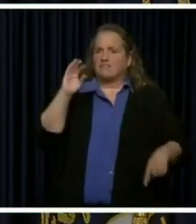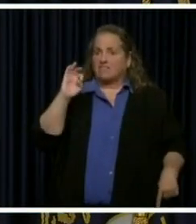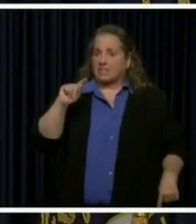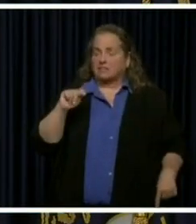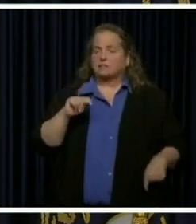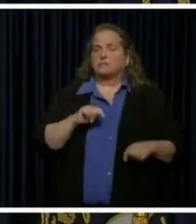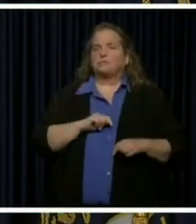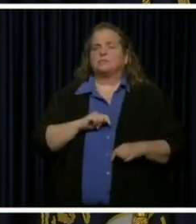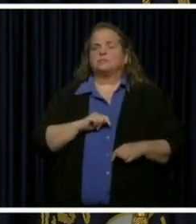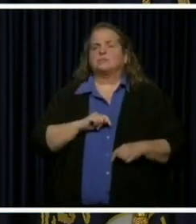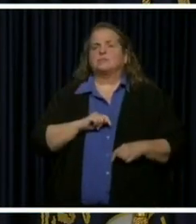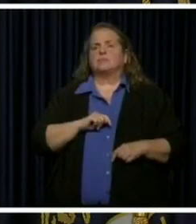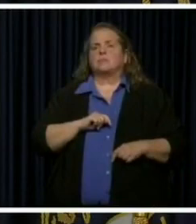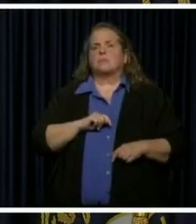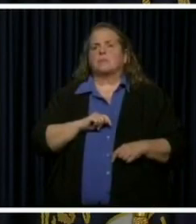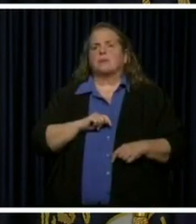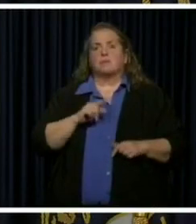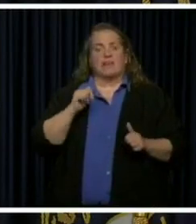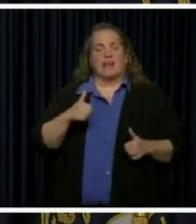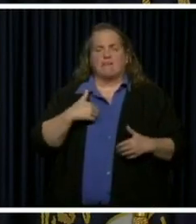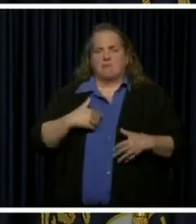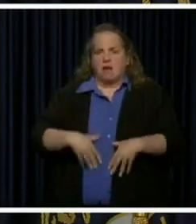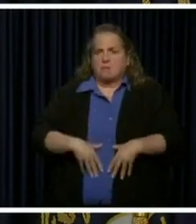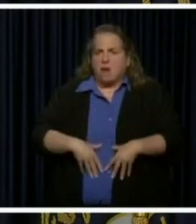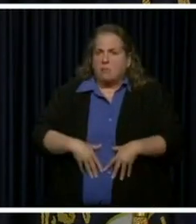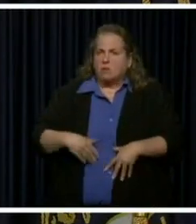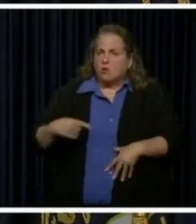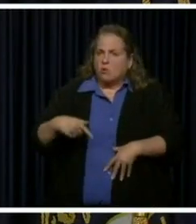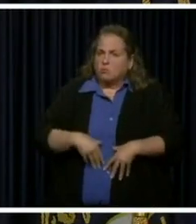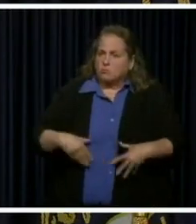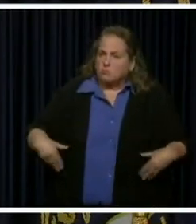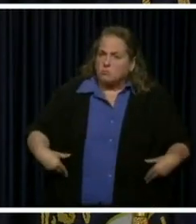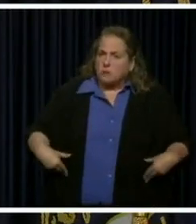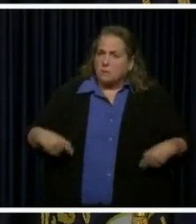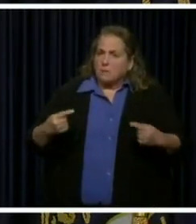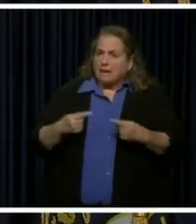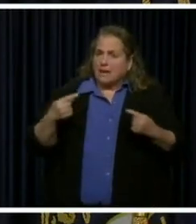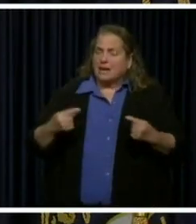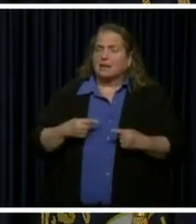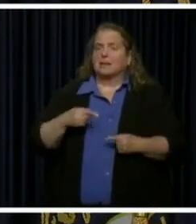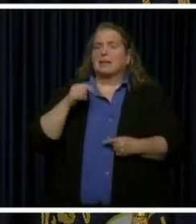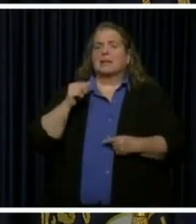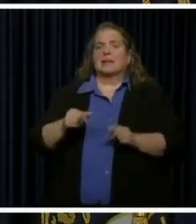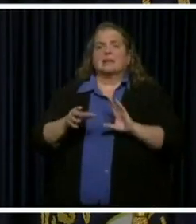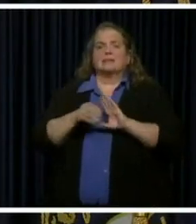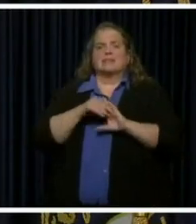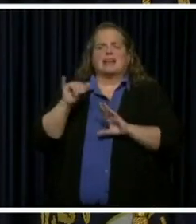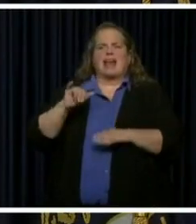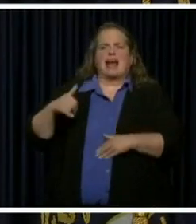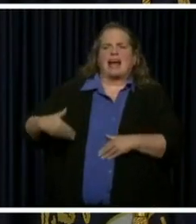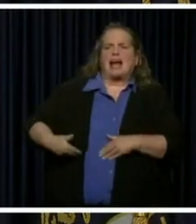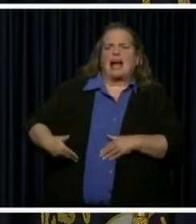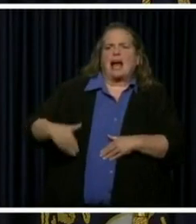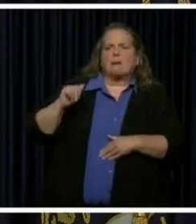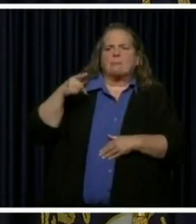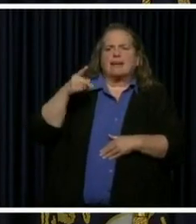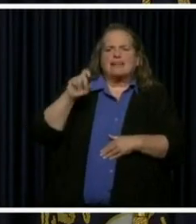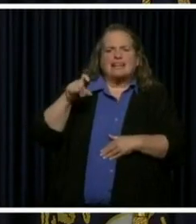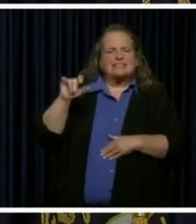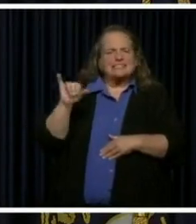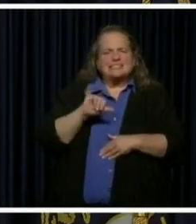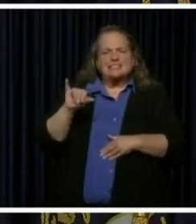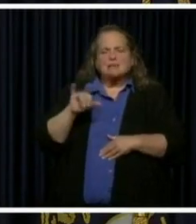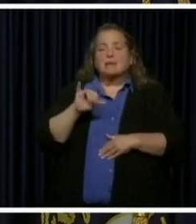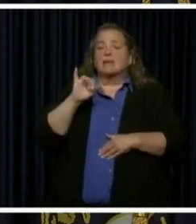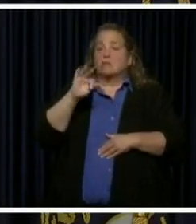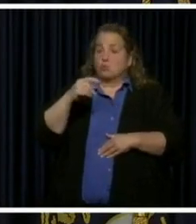feet. You can have abdominal pain. It can mimic things like appendicitis. If you